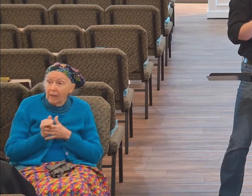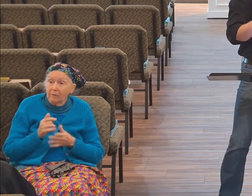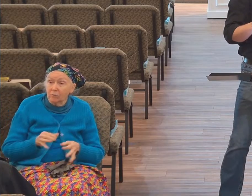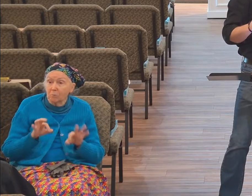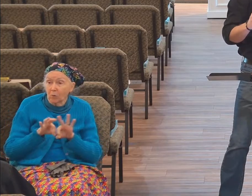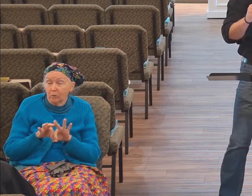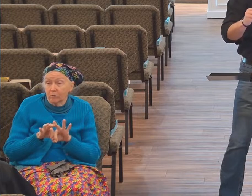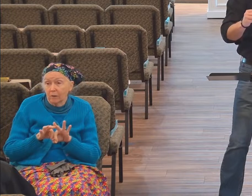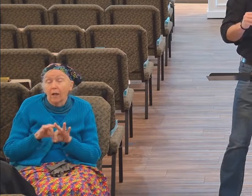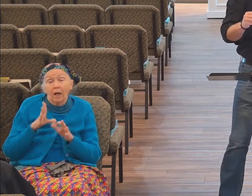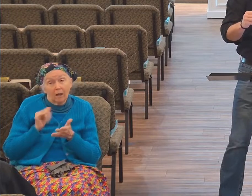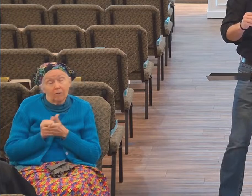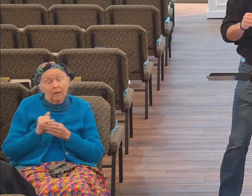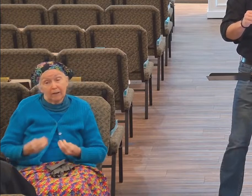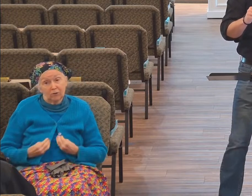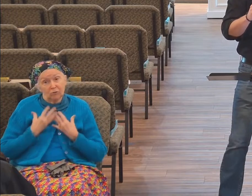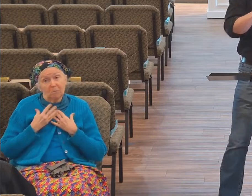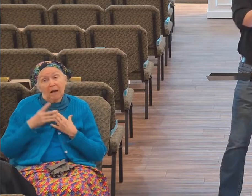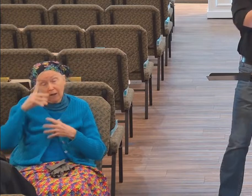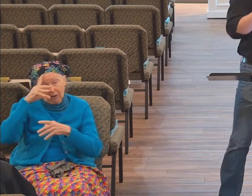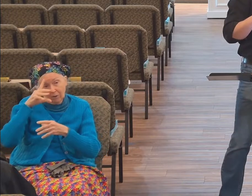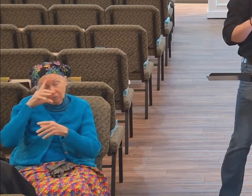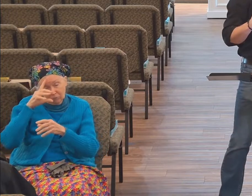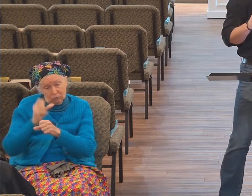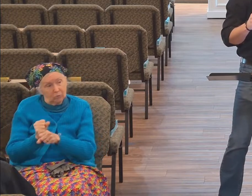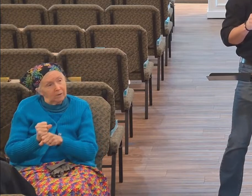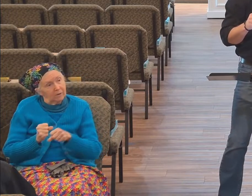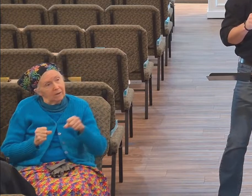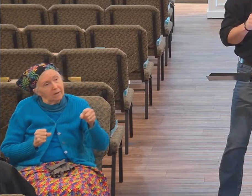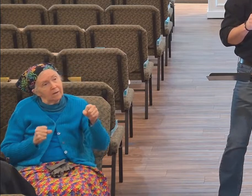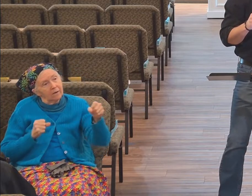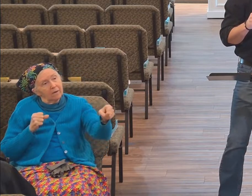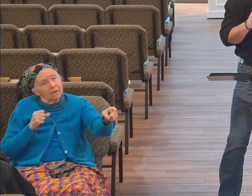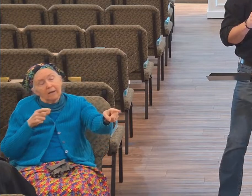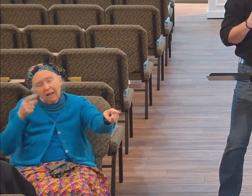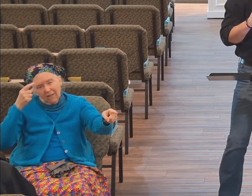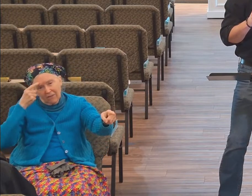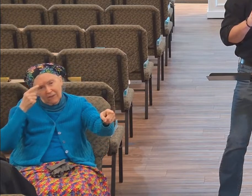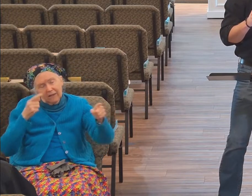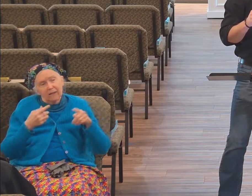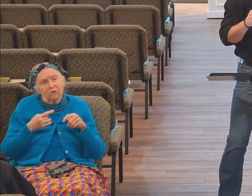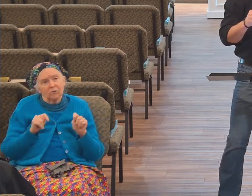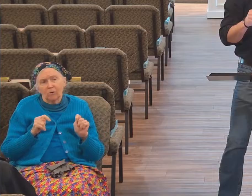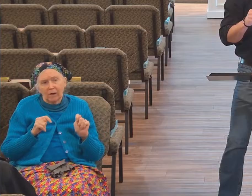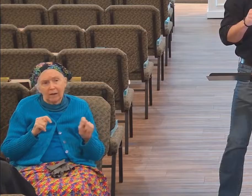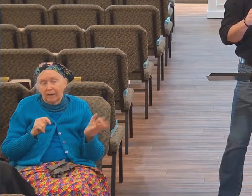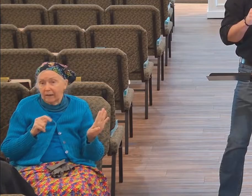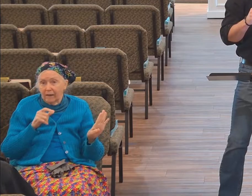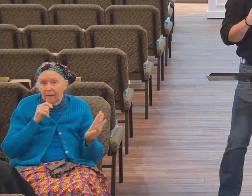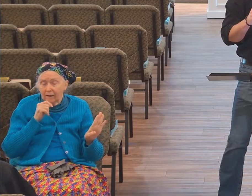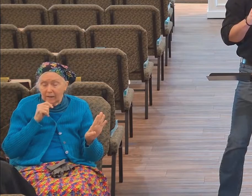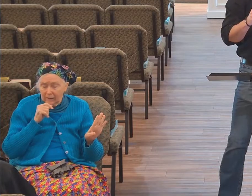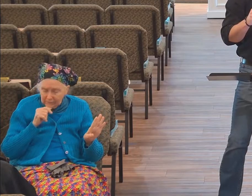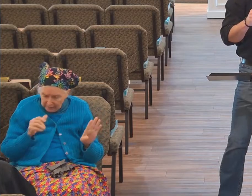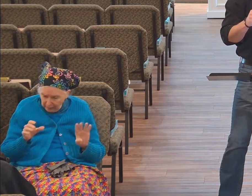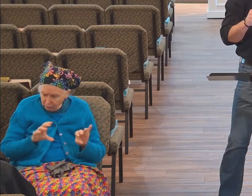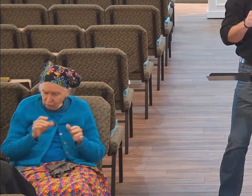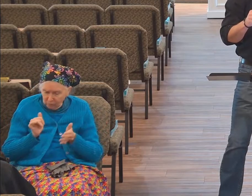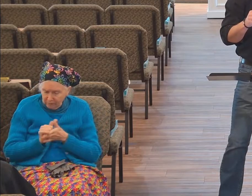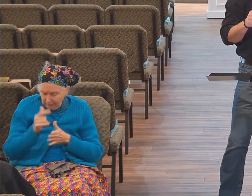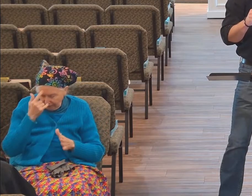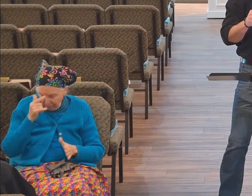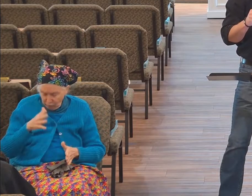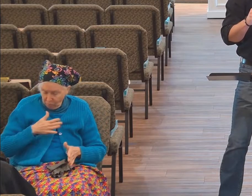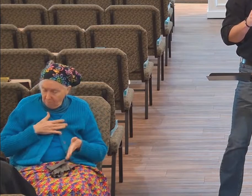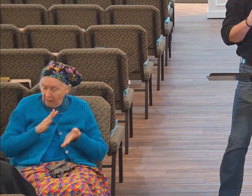will inspire trust, and that's what's needed. Okay, go ahead. I think he's trying to take himself out of the middle. But I'm not doing this for my glory. Mm-hmm. I'm not trying to puff